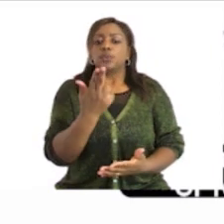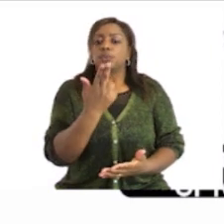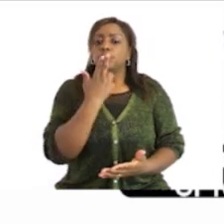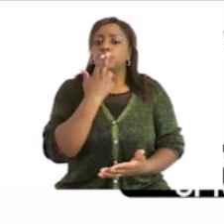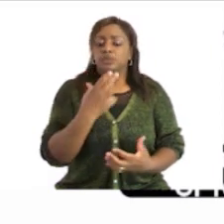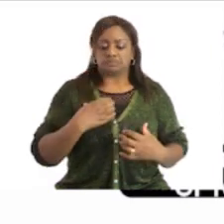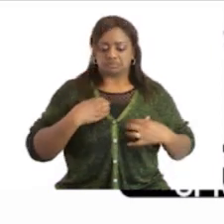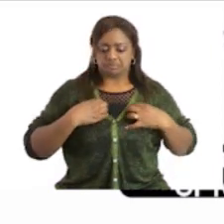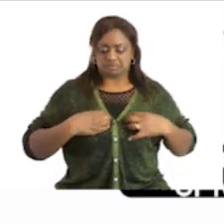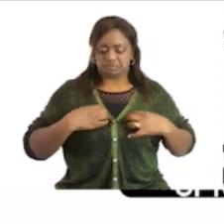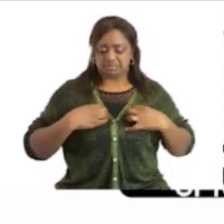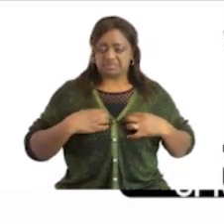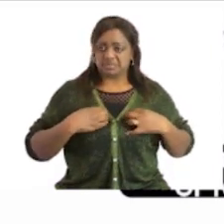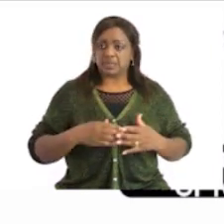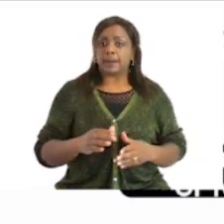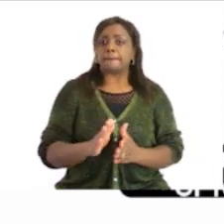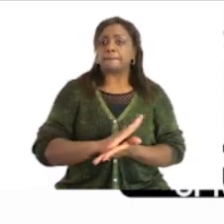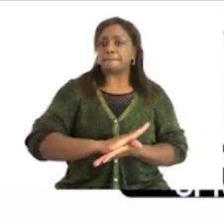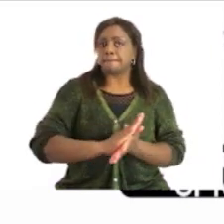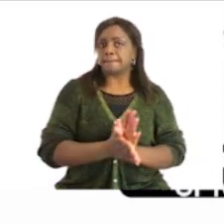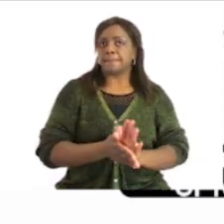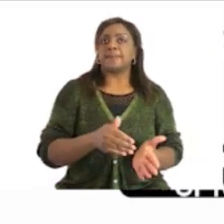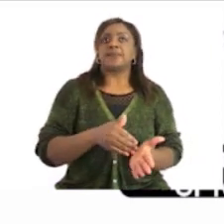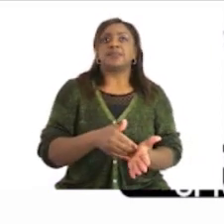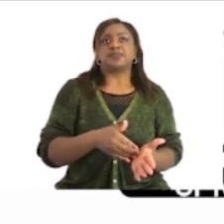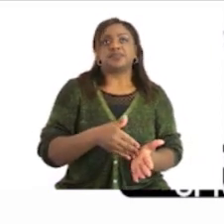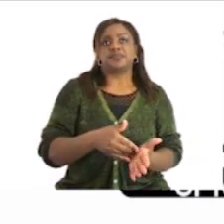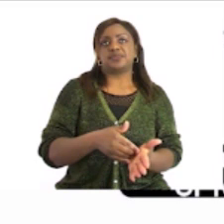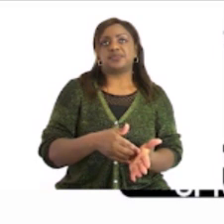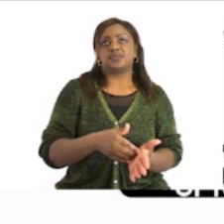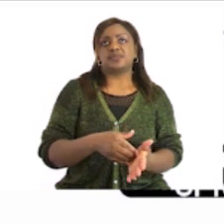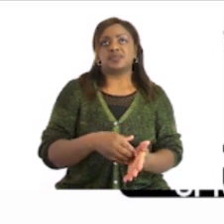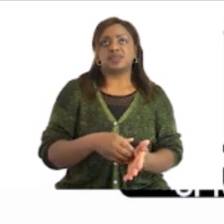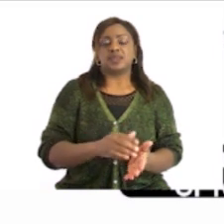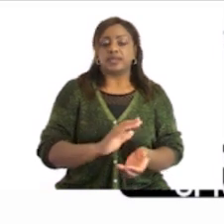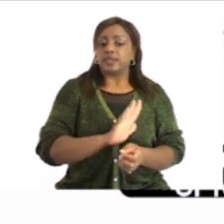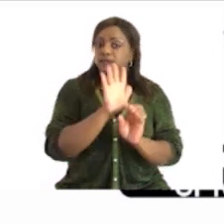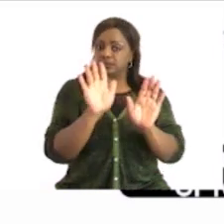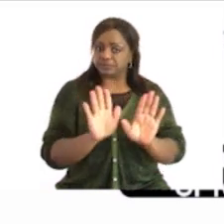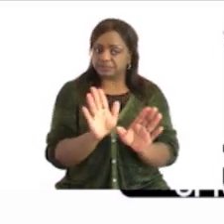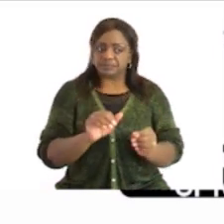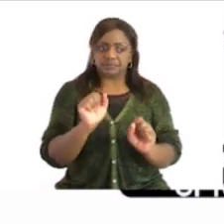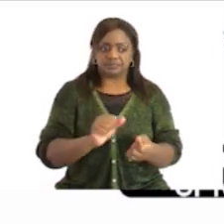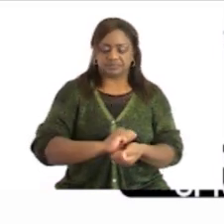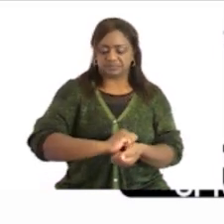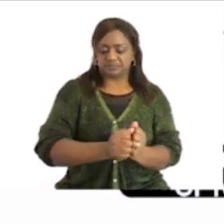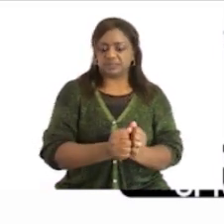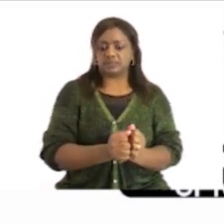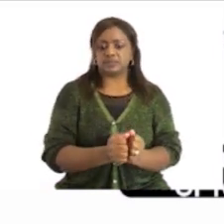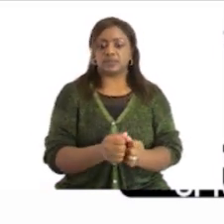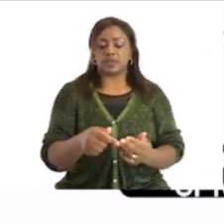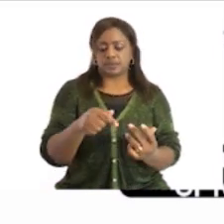and your lungs are weakened. And that means that they can more easily be affected by germs. So in other words, you can more easily become